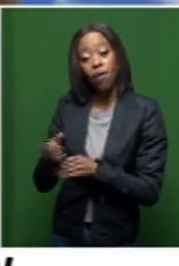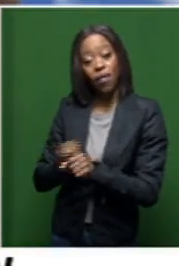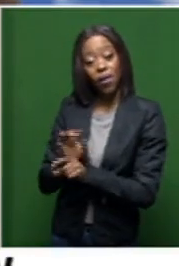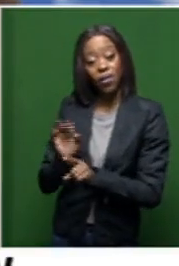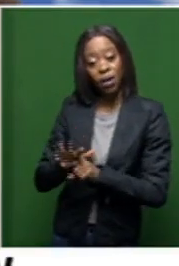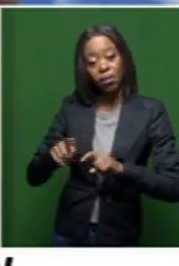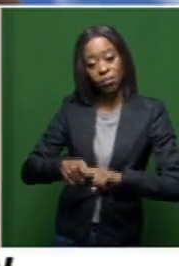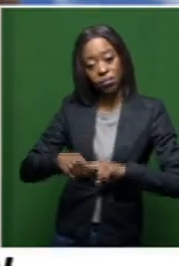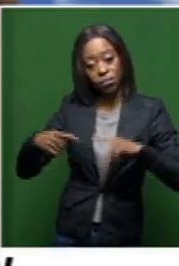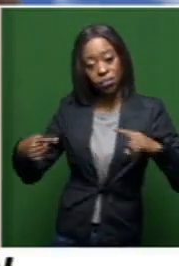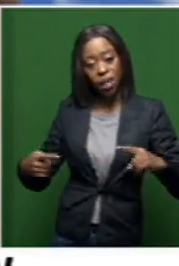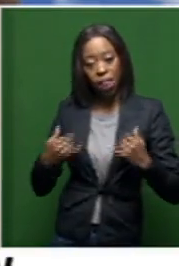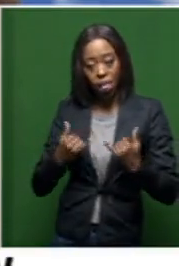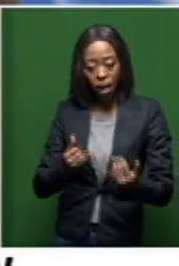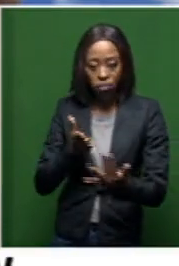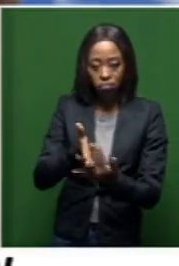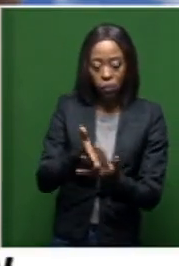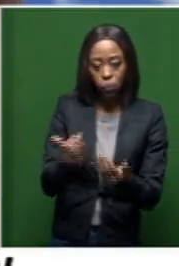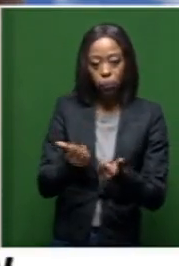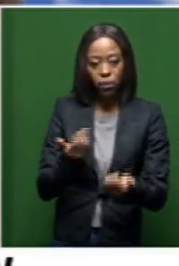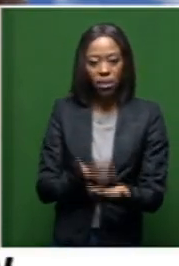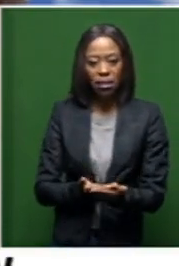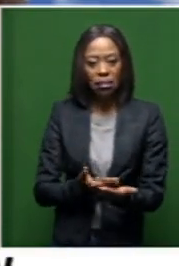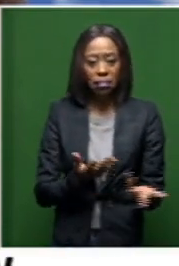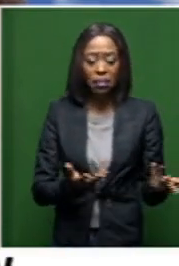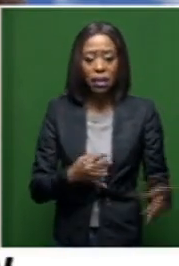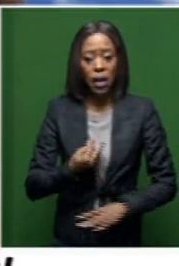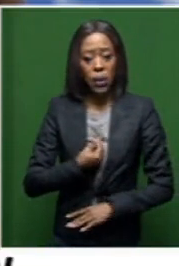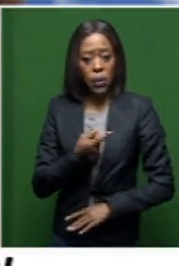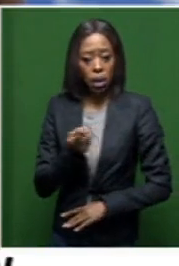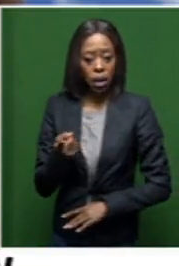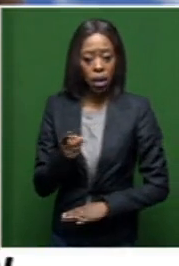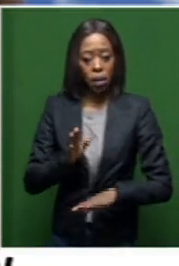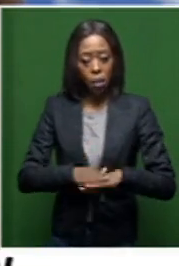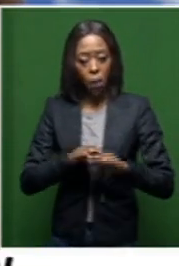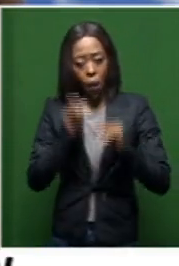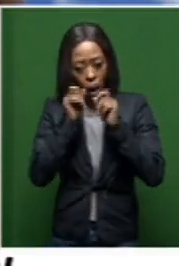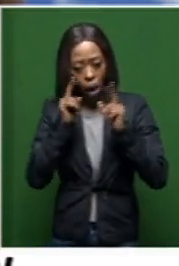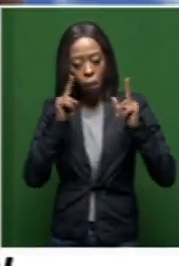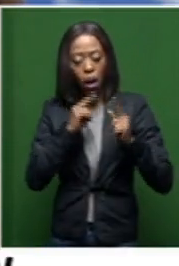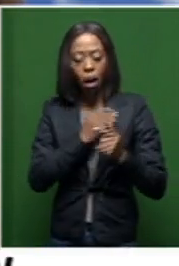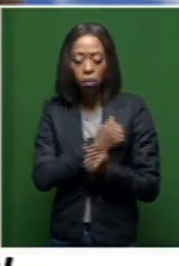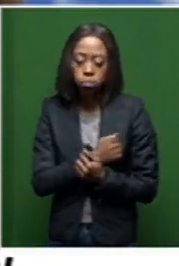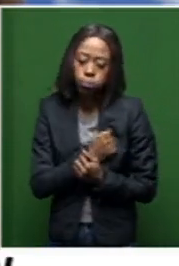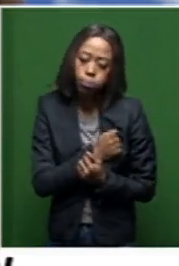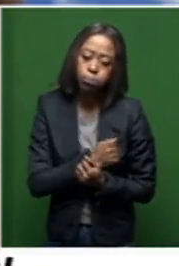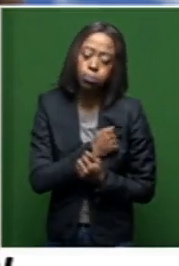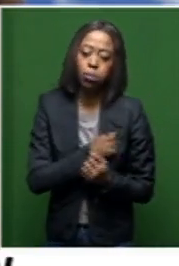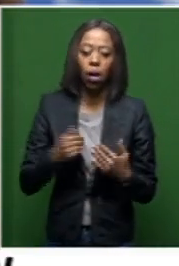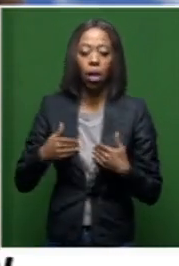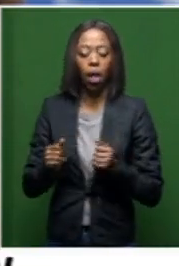restrictions have been lifted. You can actually get some access now. Can we say that young people have become more aware and compassionate to